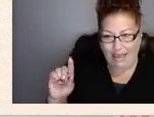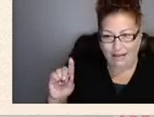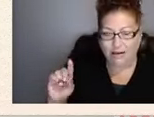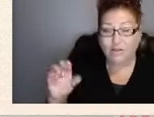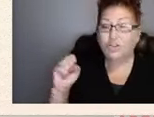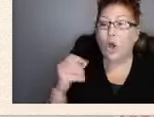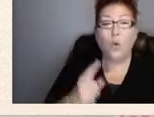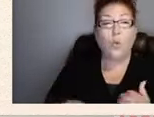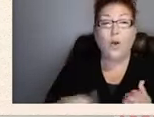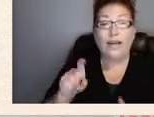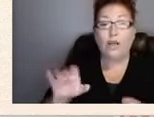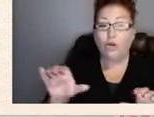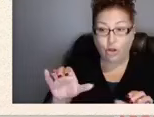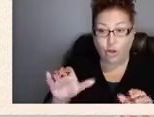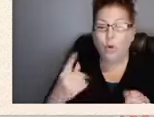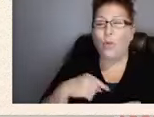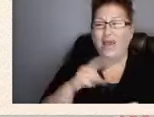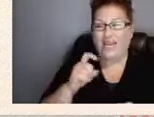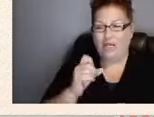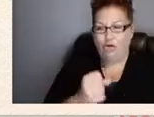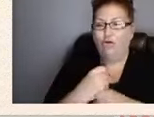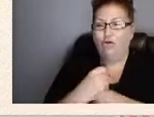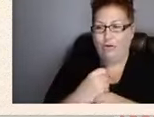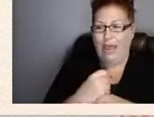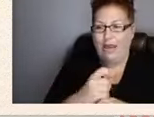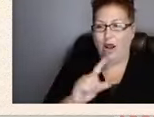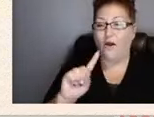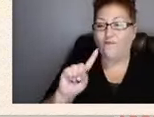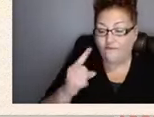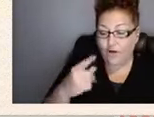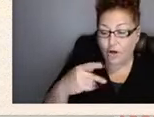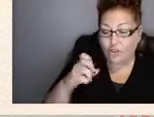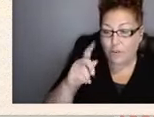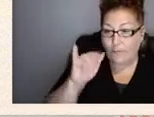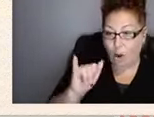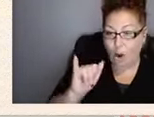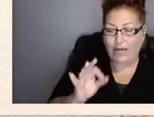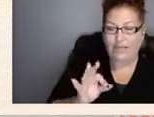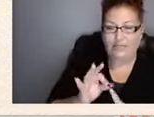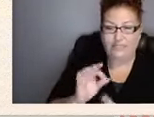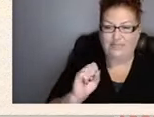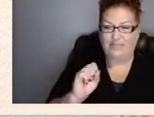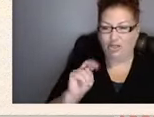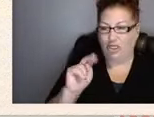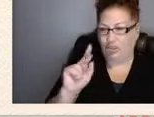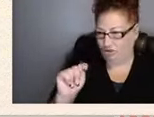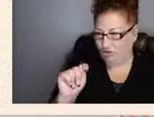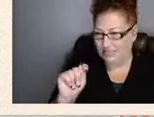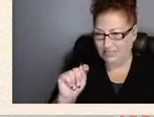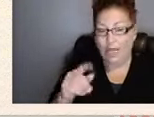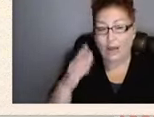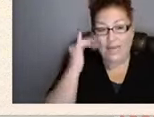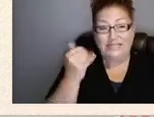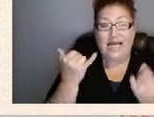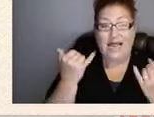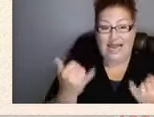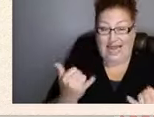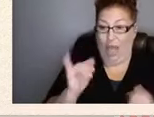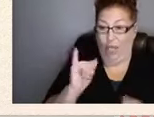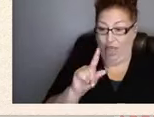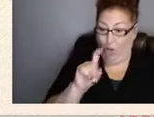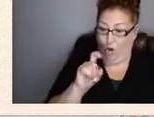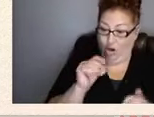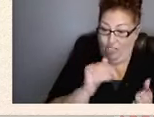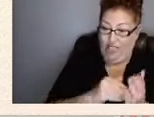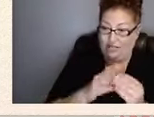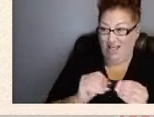do is create a first party special needs trust because now this $100,000 is his, it's in